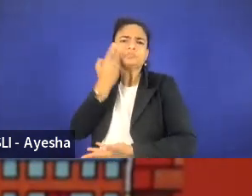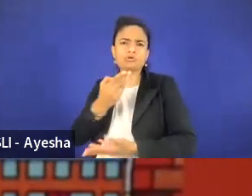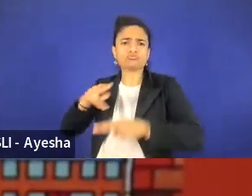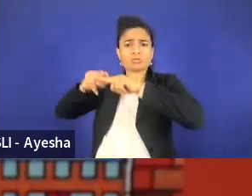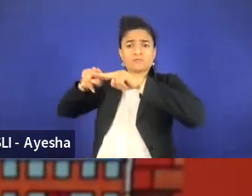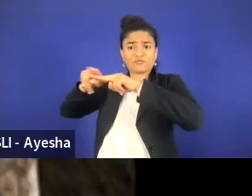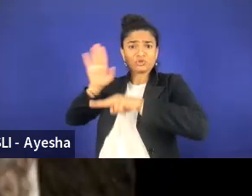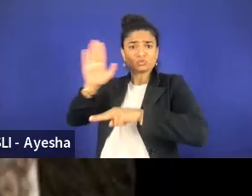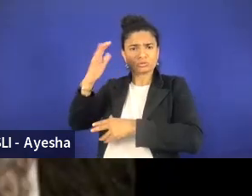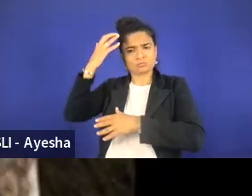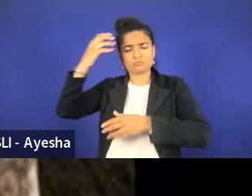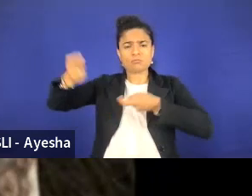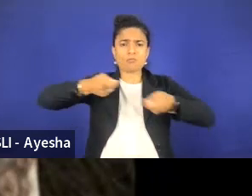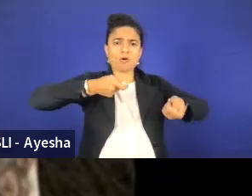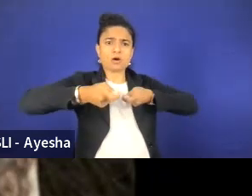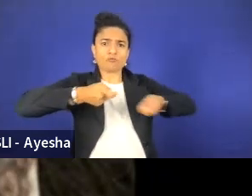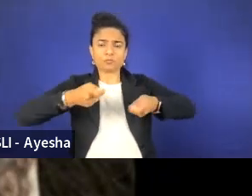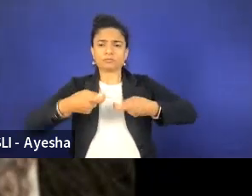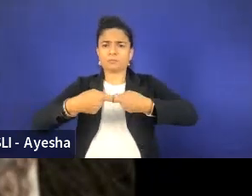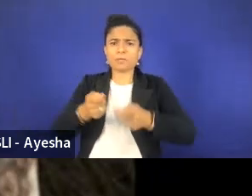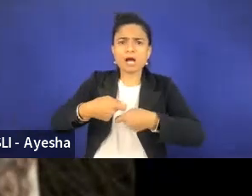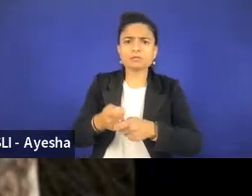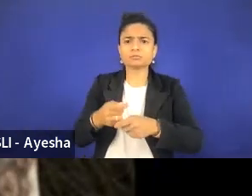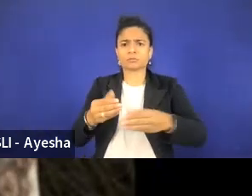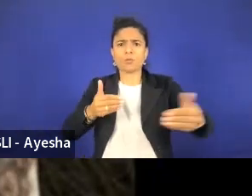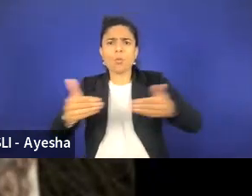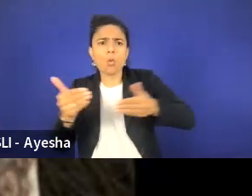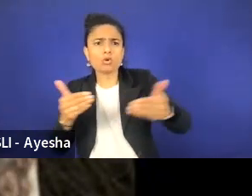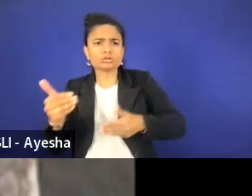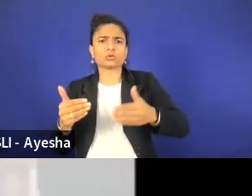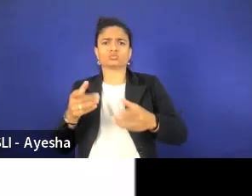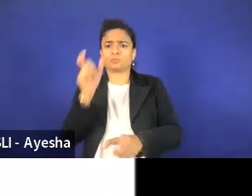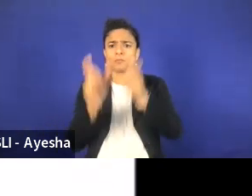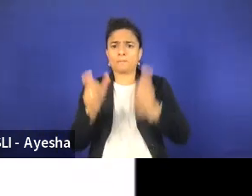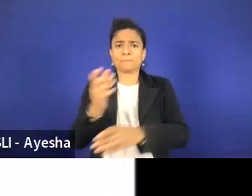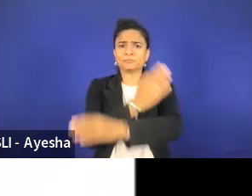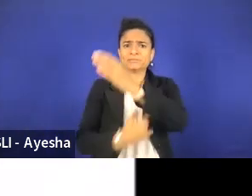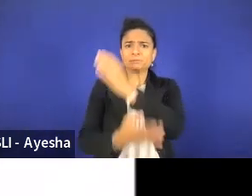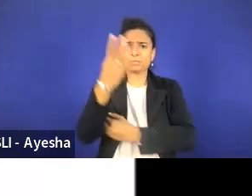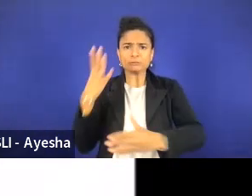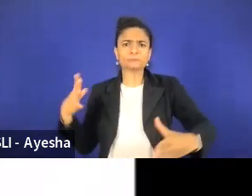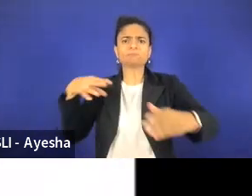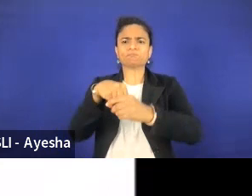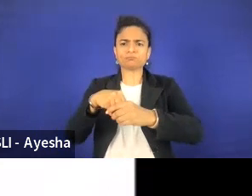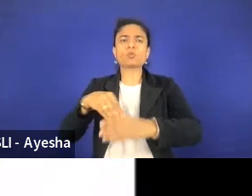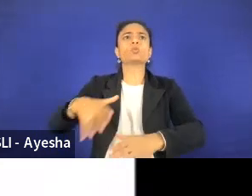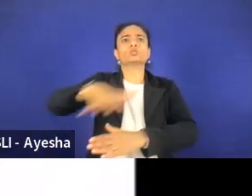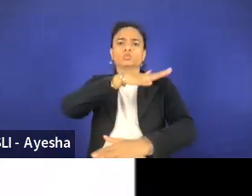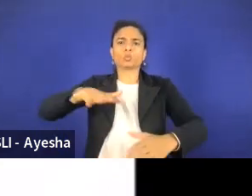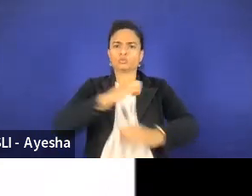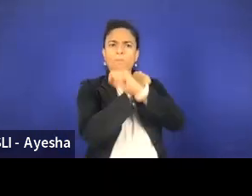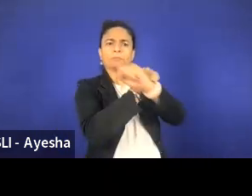with disabilities. As a background, social protection schemes have been available in Fiji for over 4